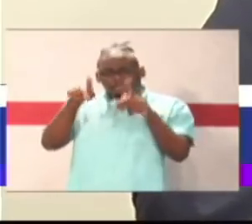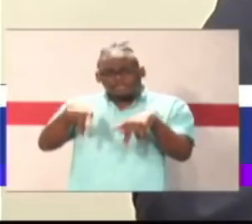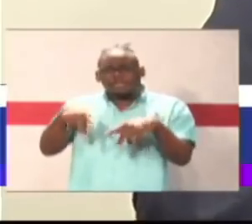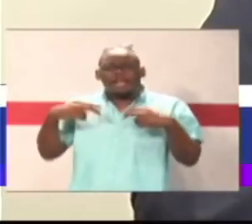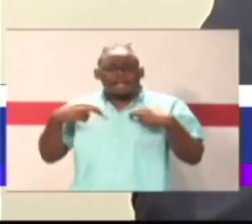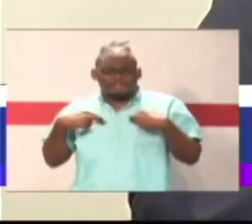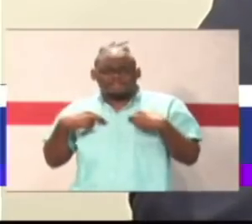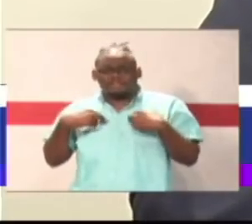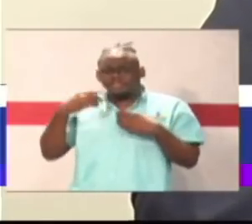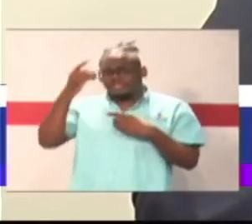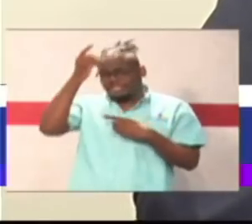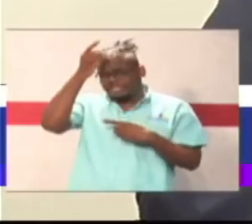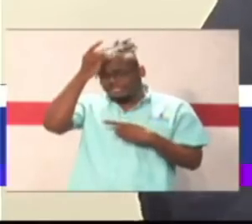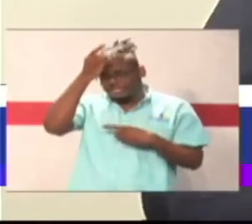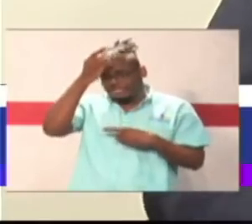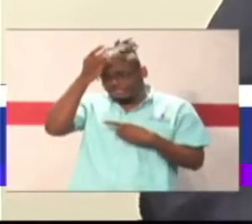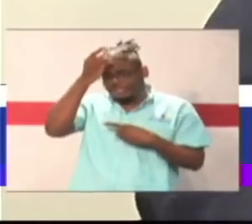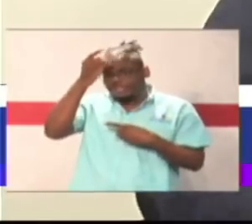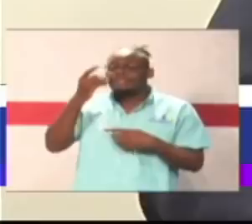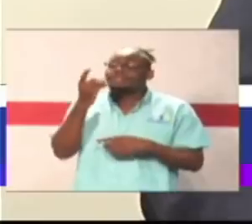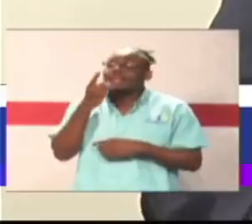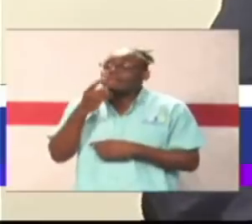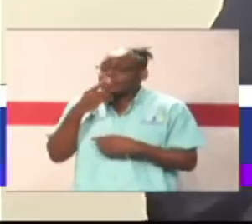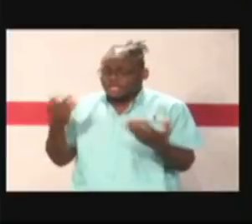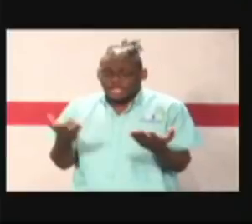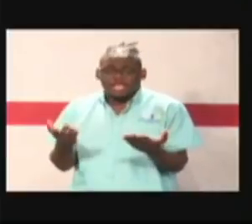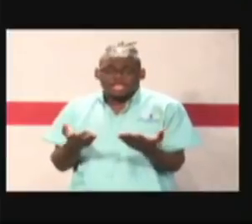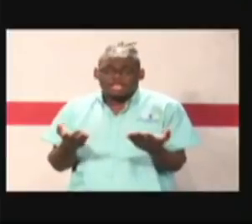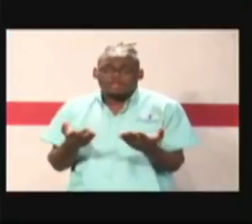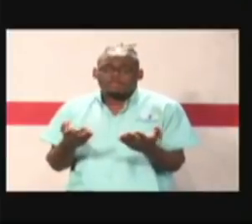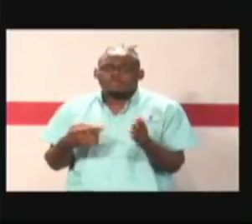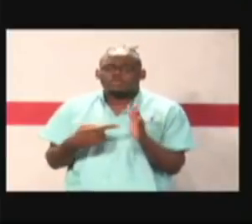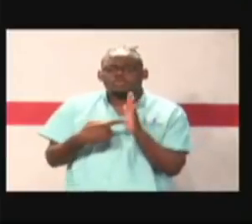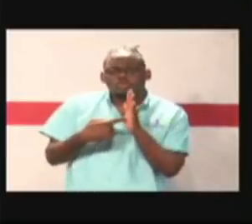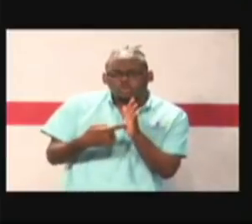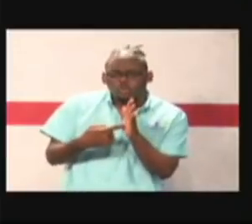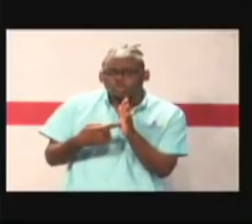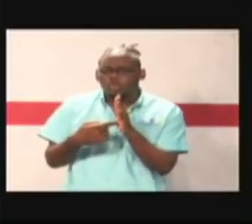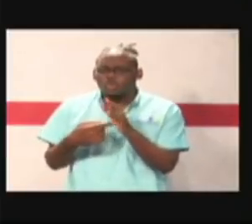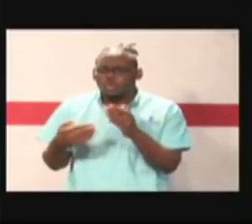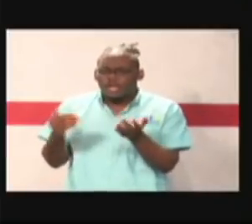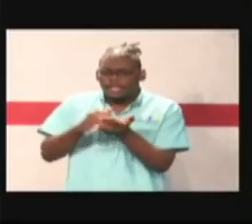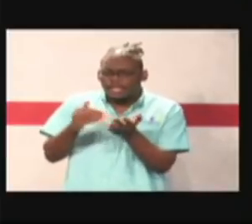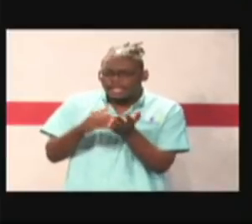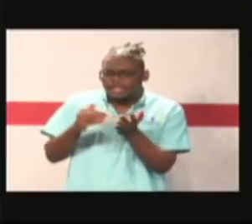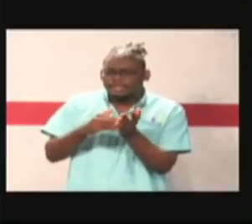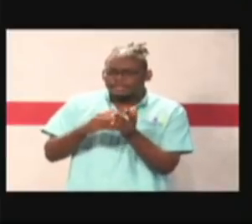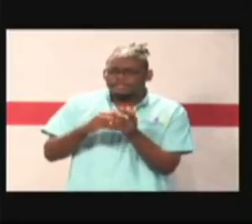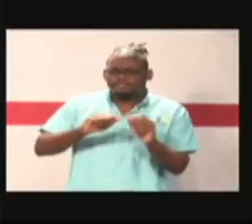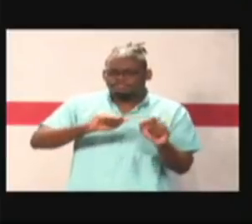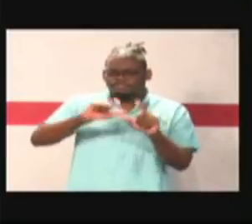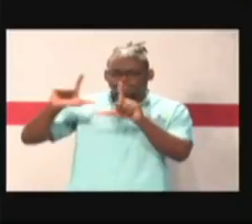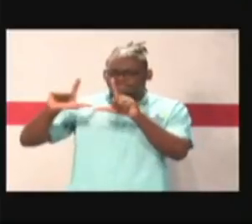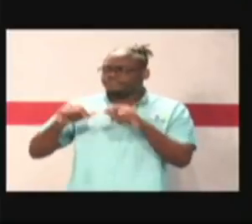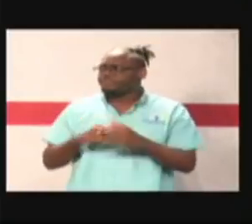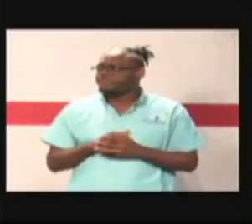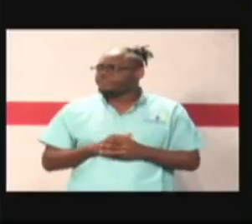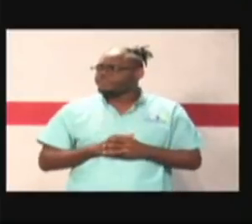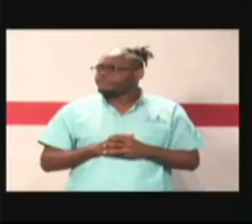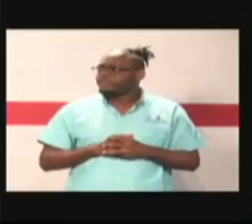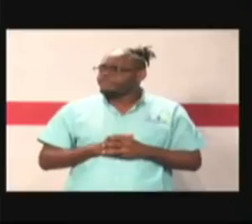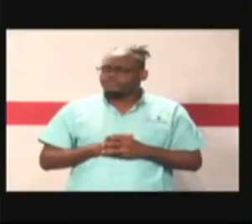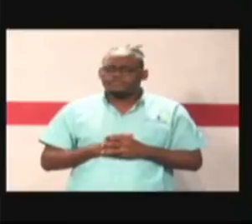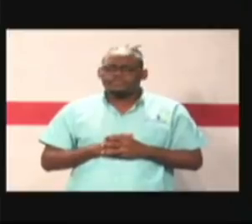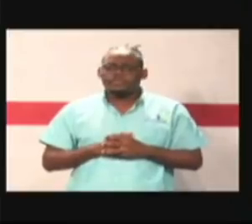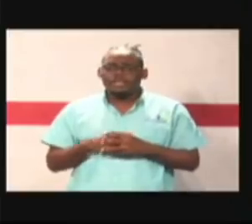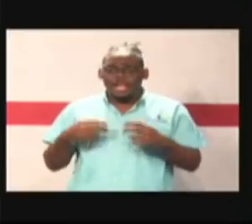Let's put back up the ad, because I want to walk through that ad as slowly as possible. This ad is in the one newspaper today. It will